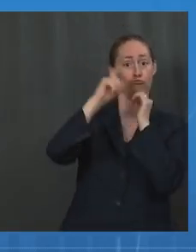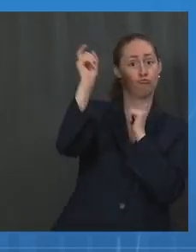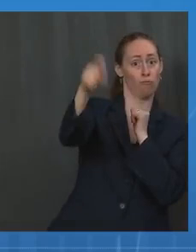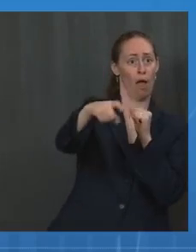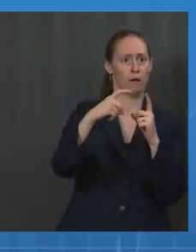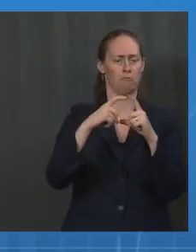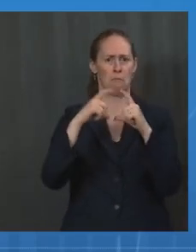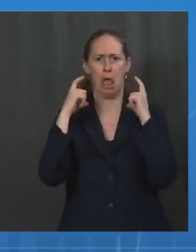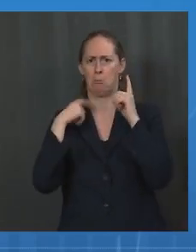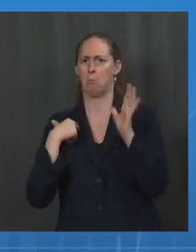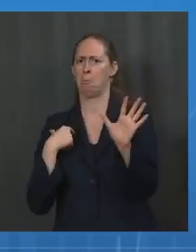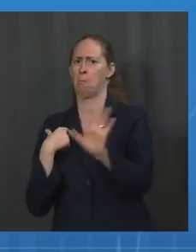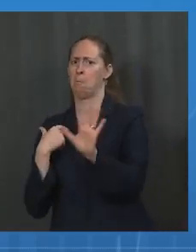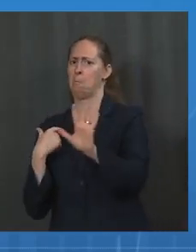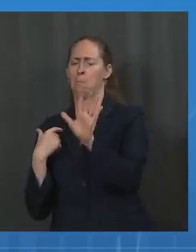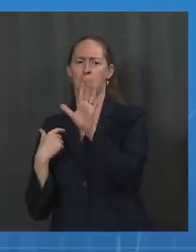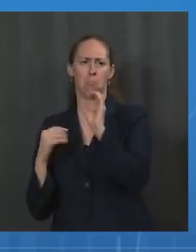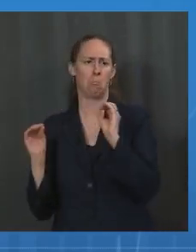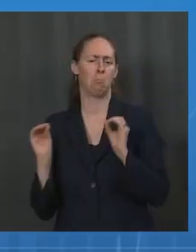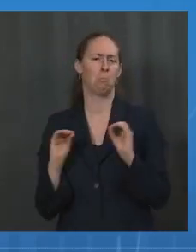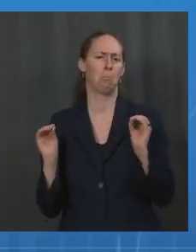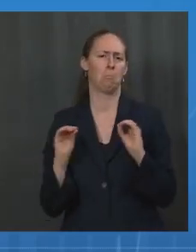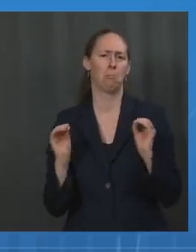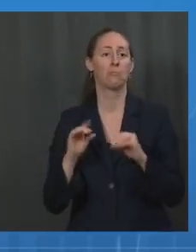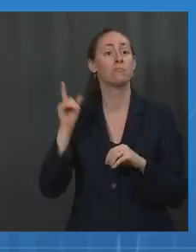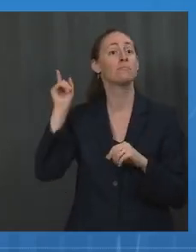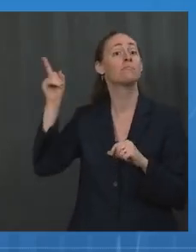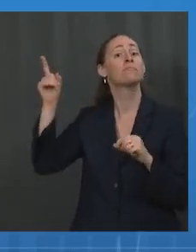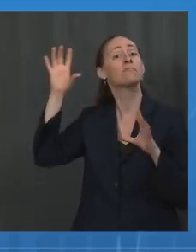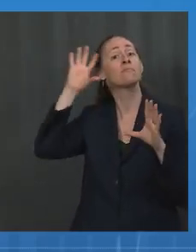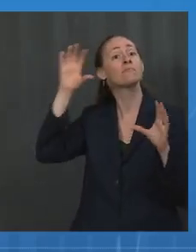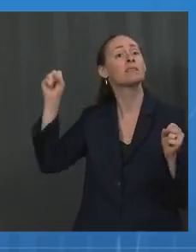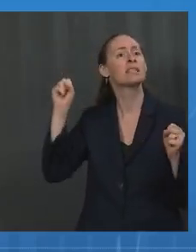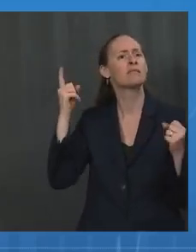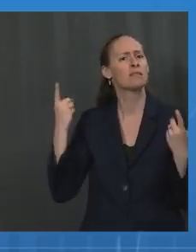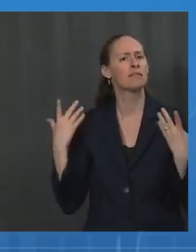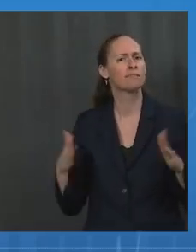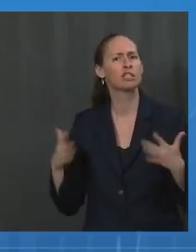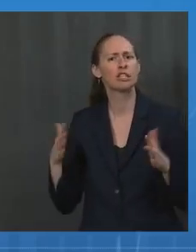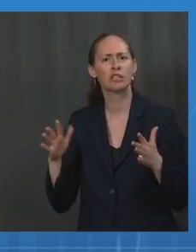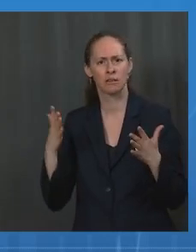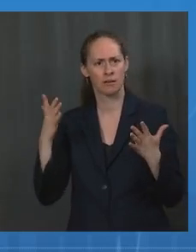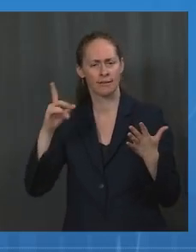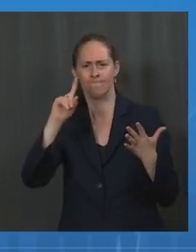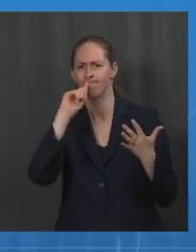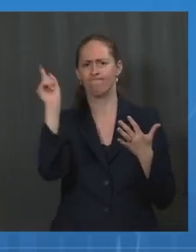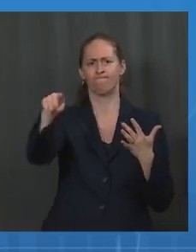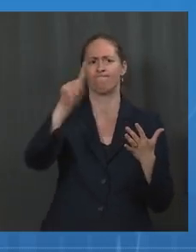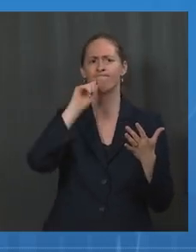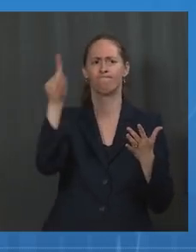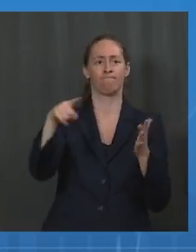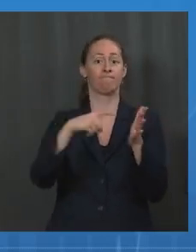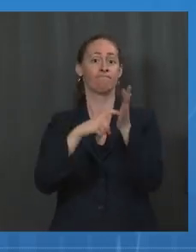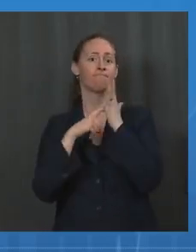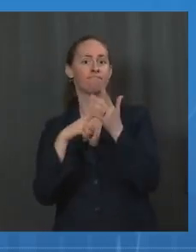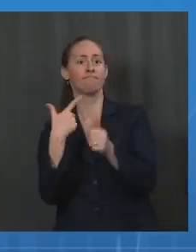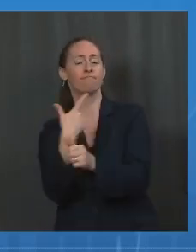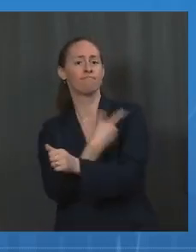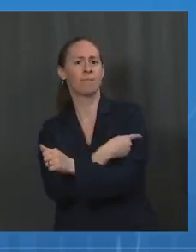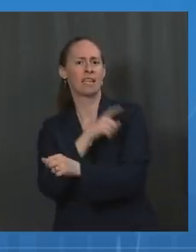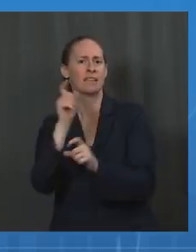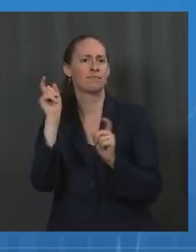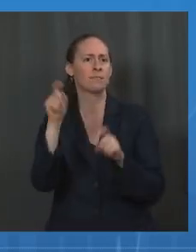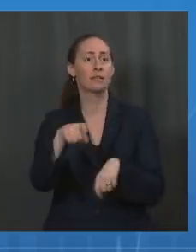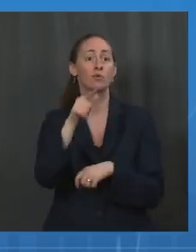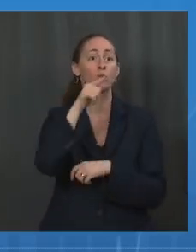mask mandate. The president has taken significant action on vaccination requirements across the federal